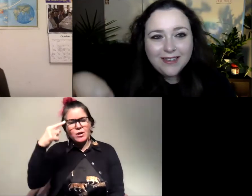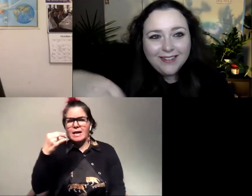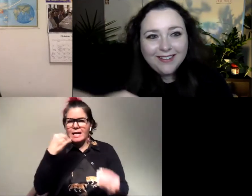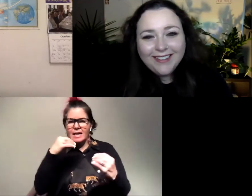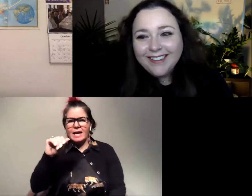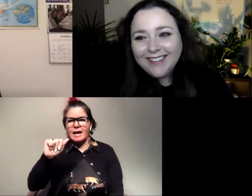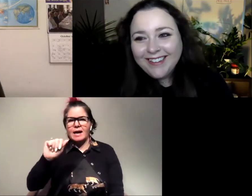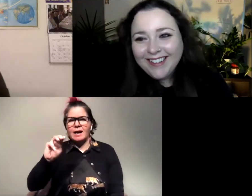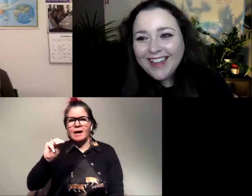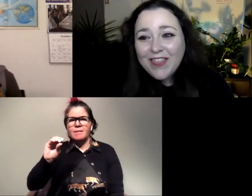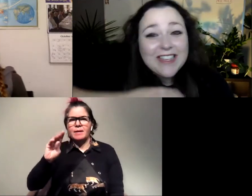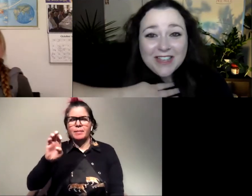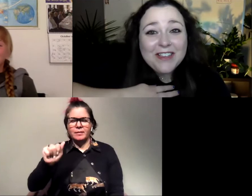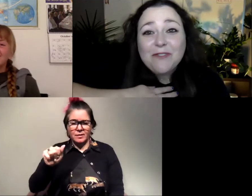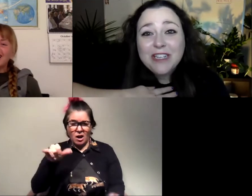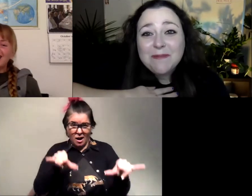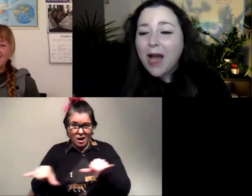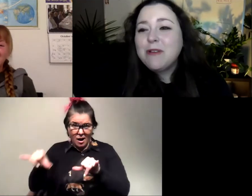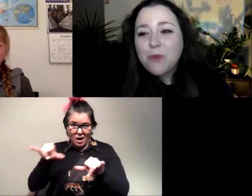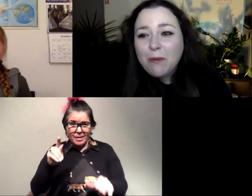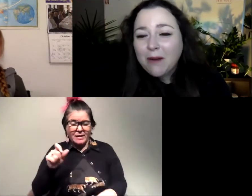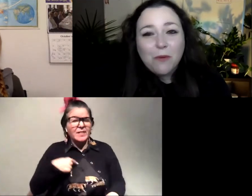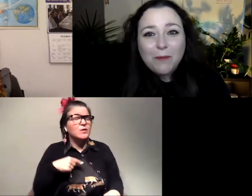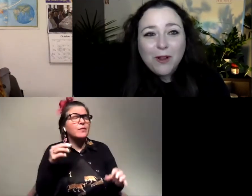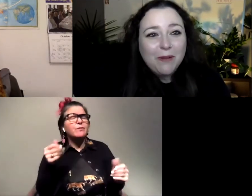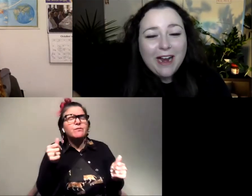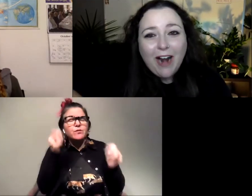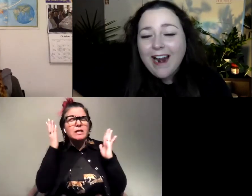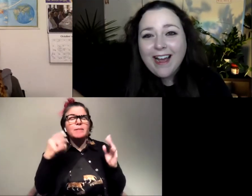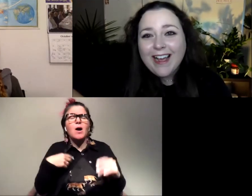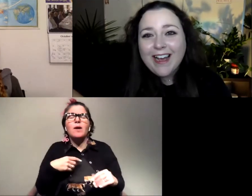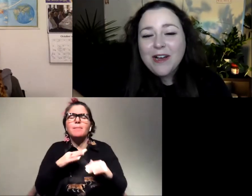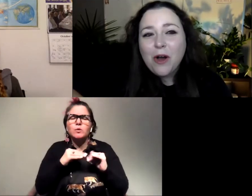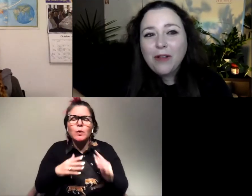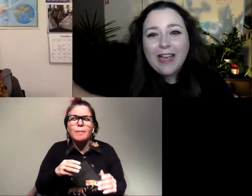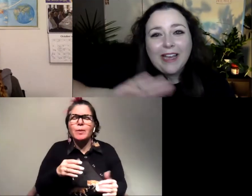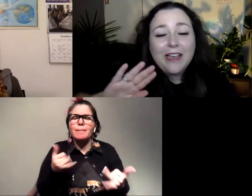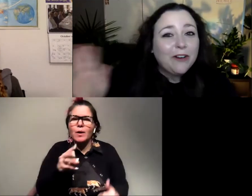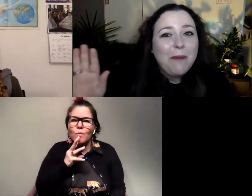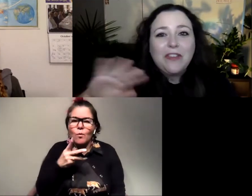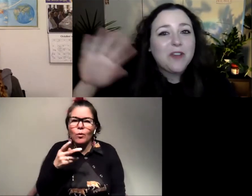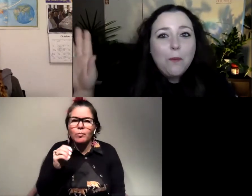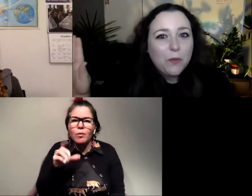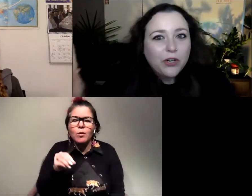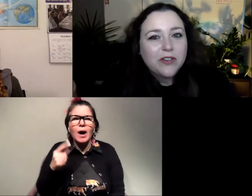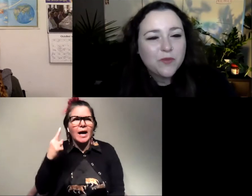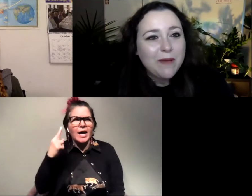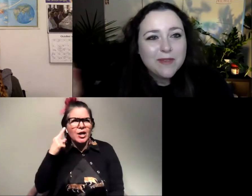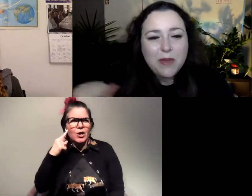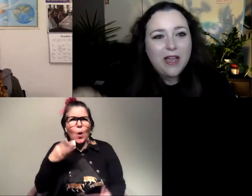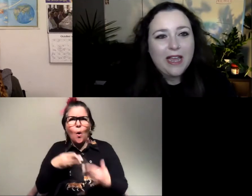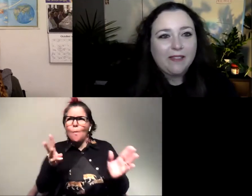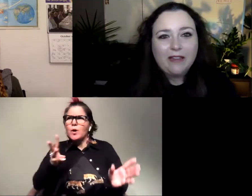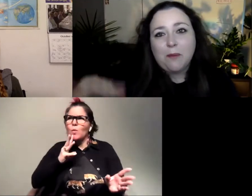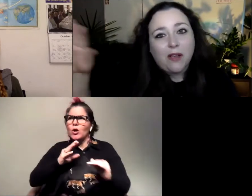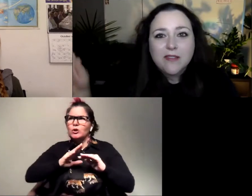lakes? This is the thing that freaks me out. I'm a swimmer, I'm a water polo player, and I like hear about these open water swims,